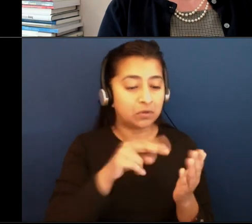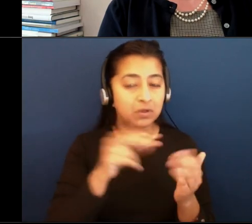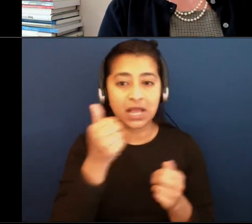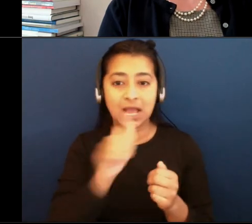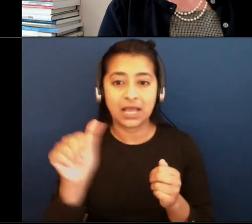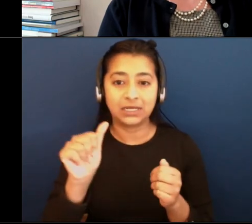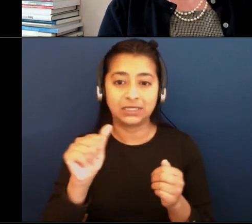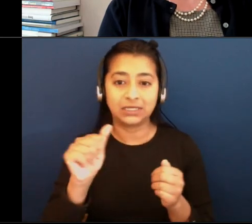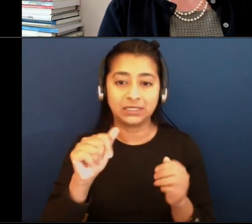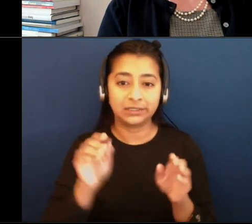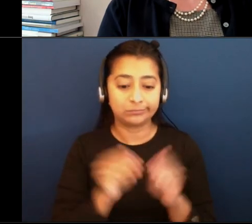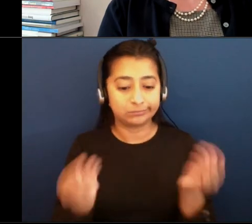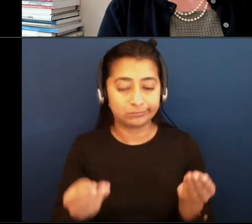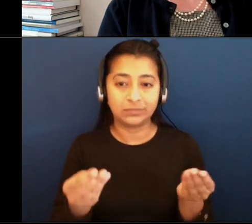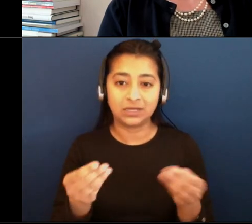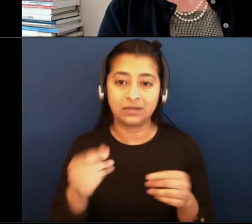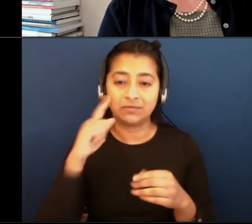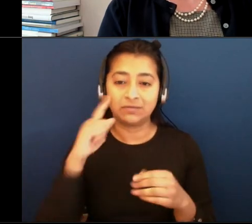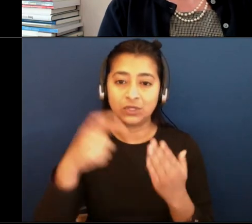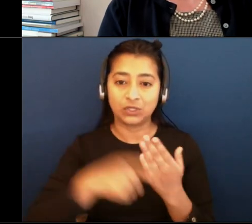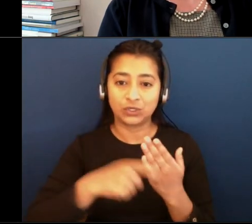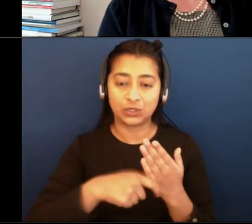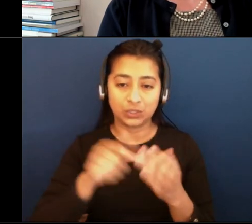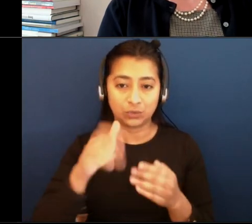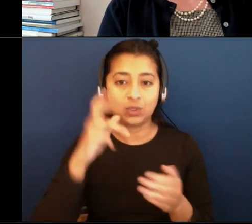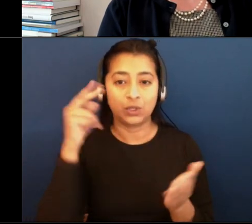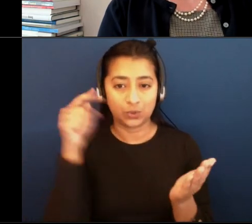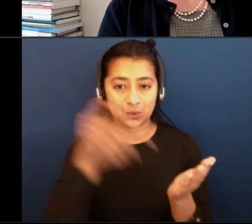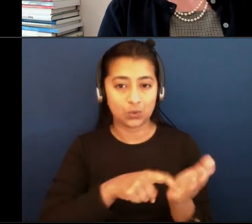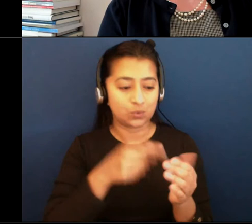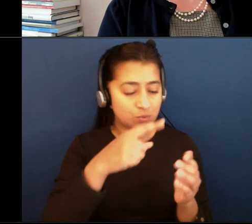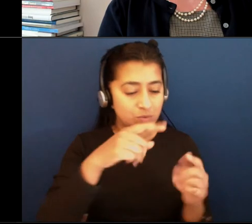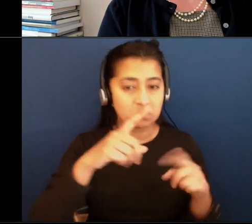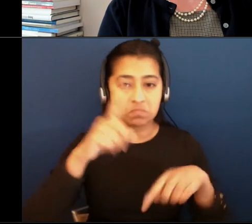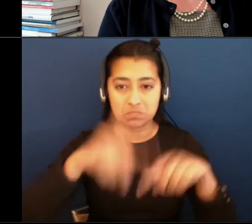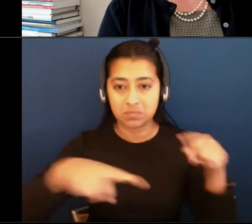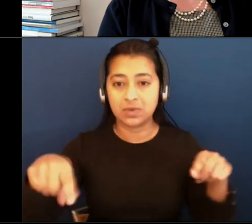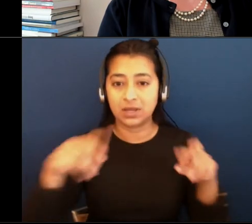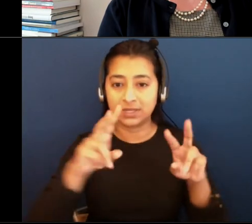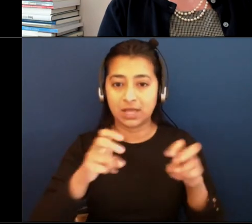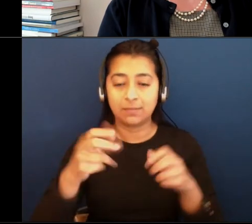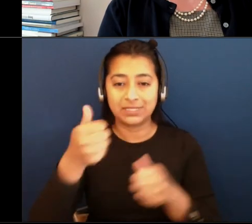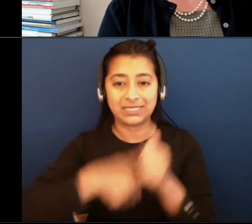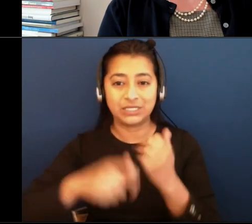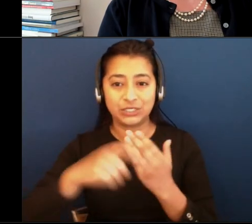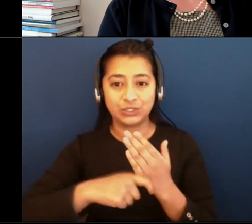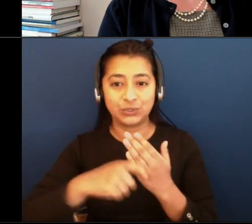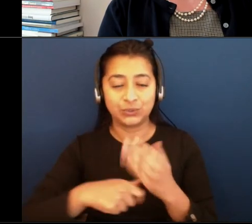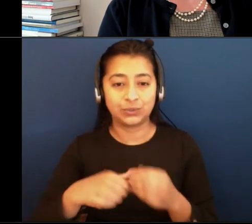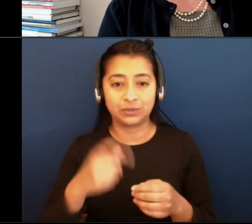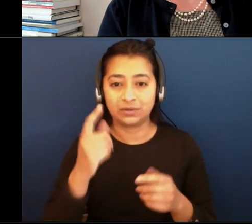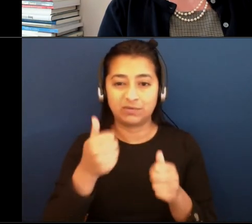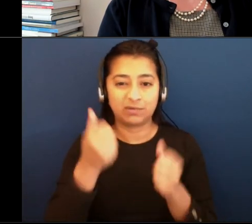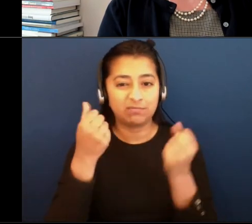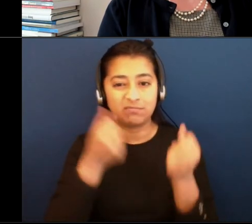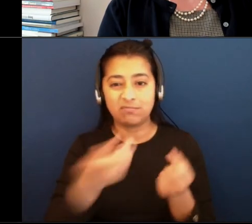of the journal, you will see that there's a range of topics covered in every issue from multiple